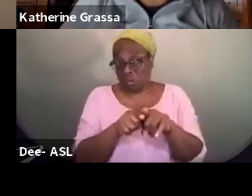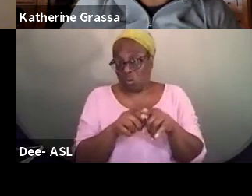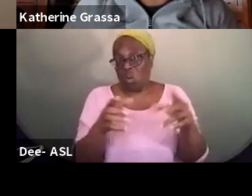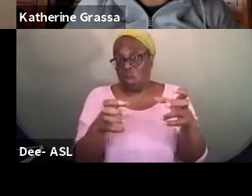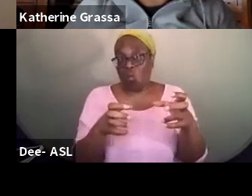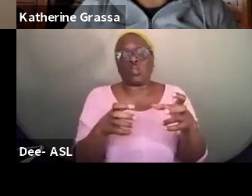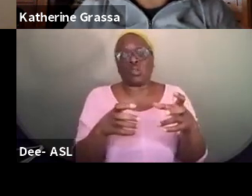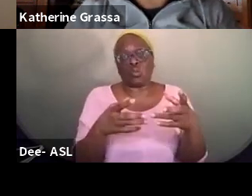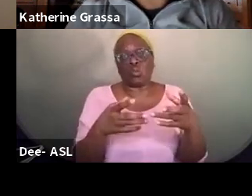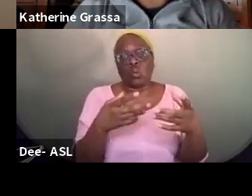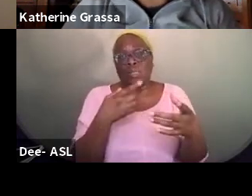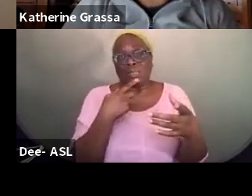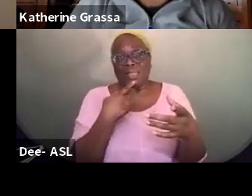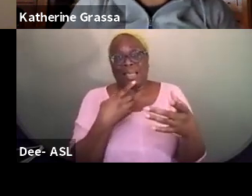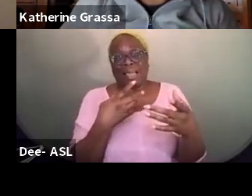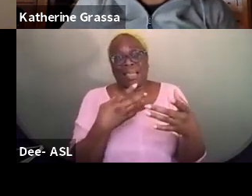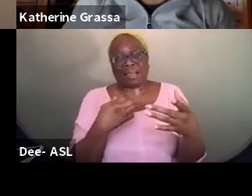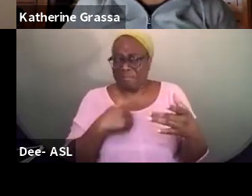of MCAS previously with,